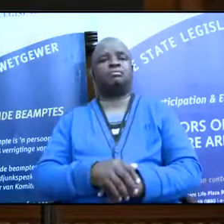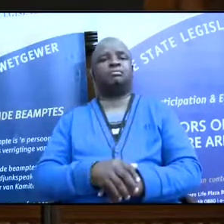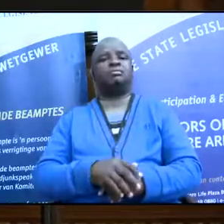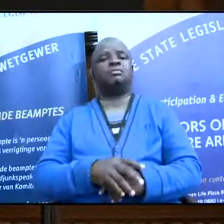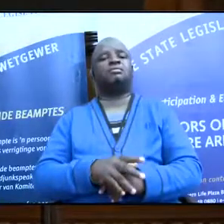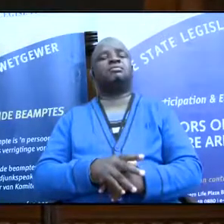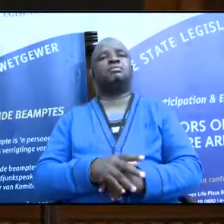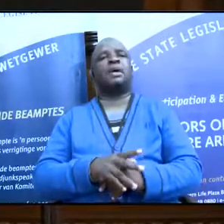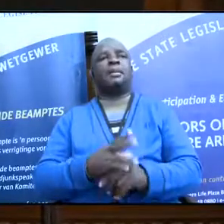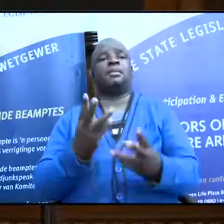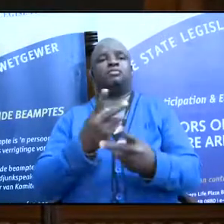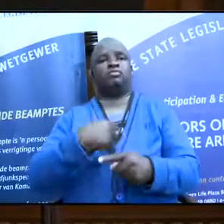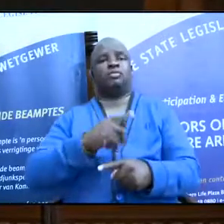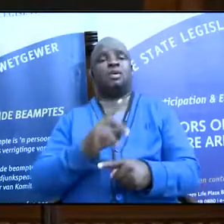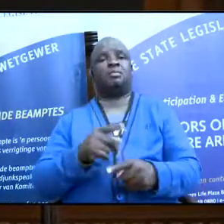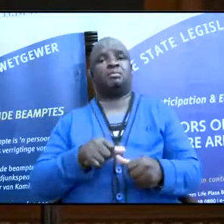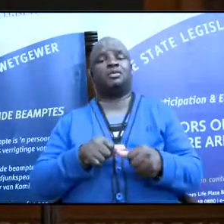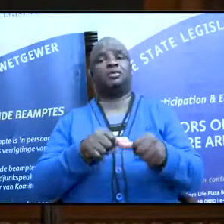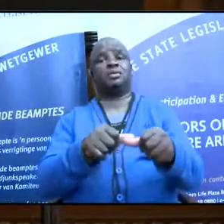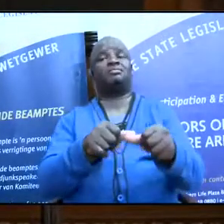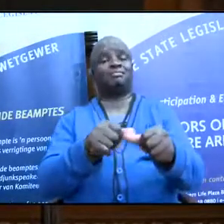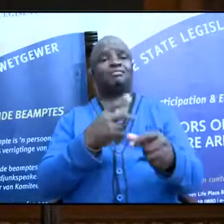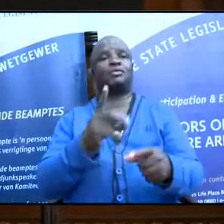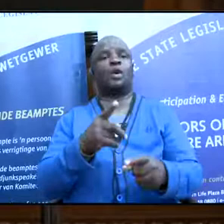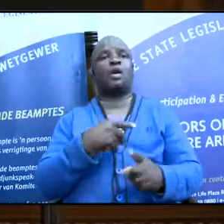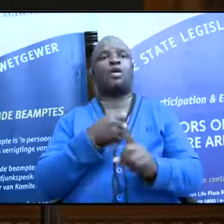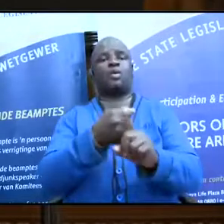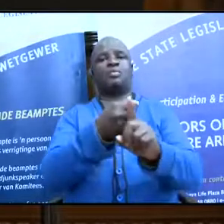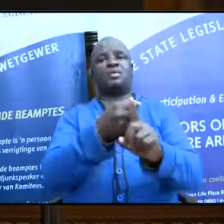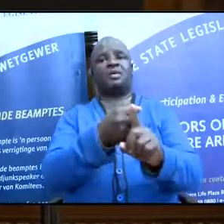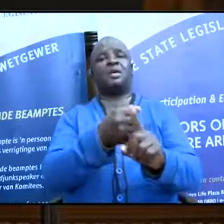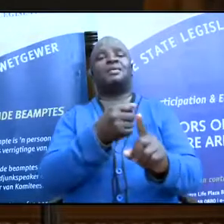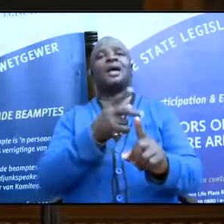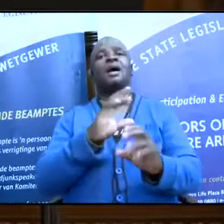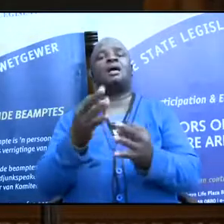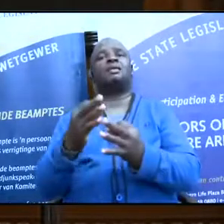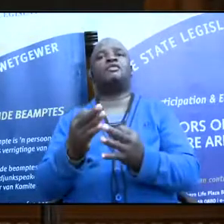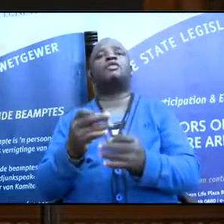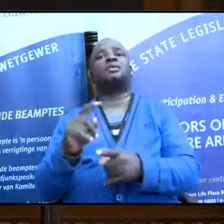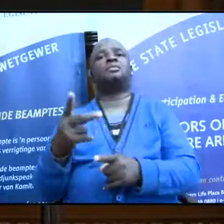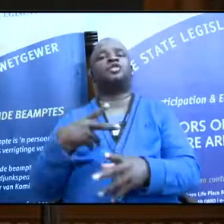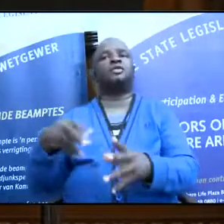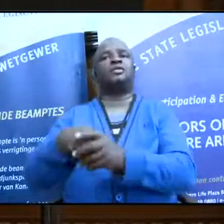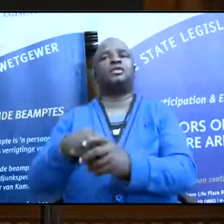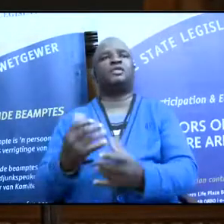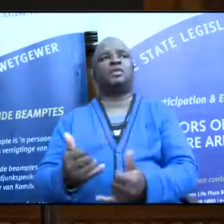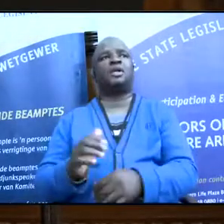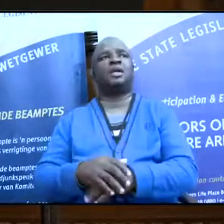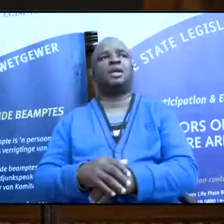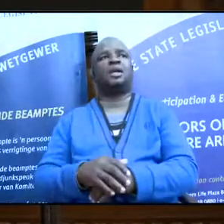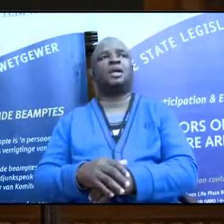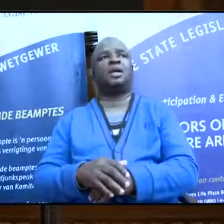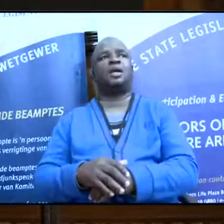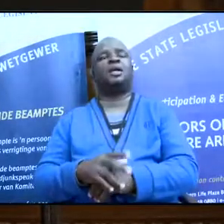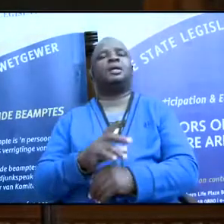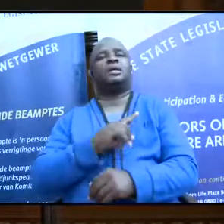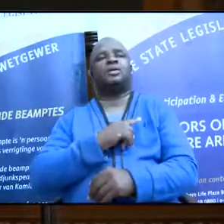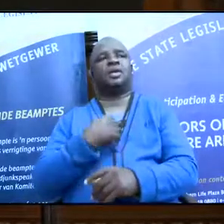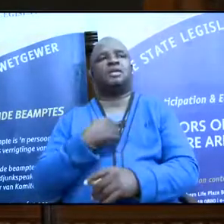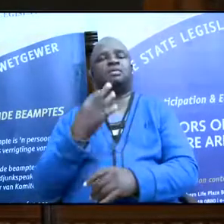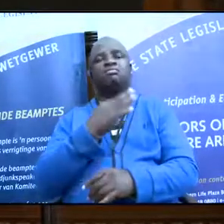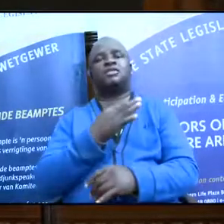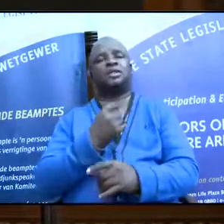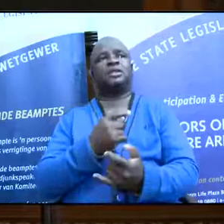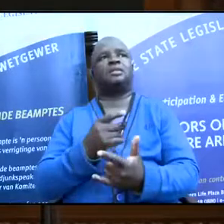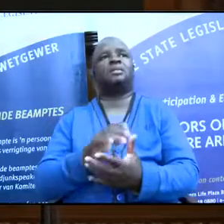continue to engage even those federations that are not here with us today hence i started with the